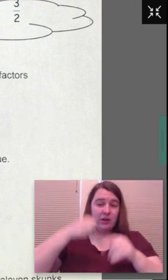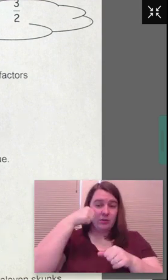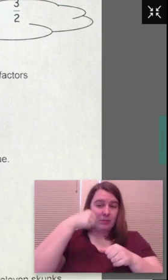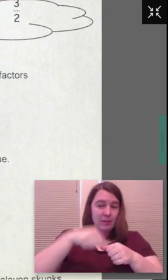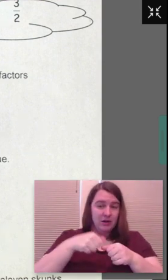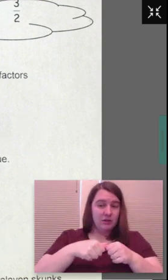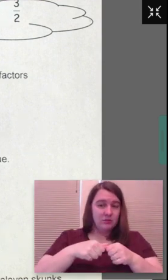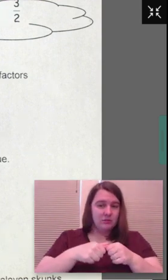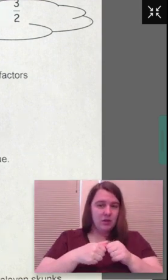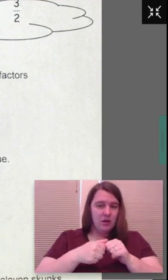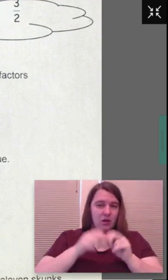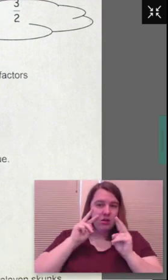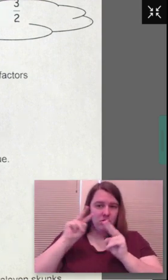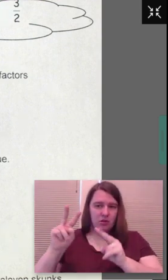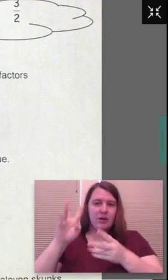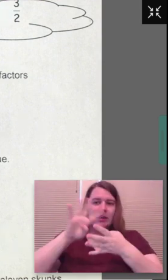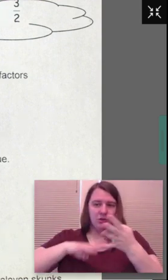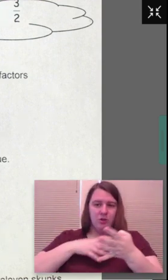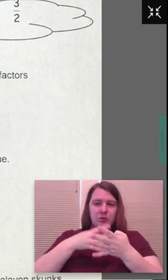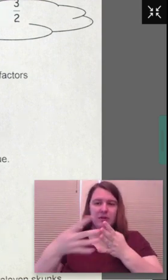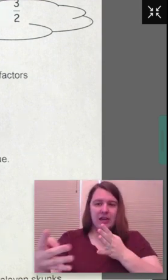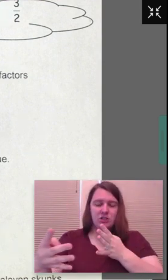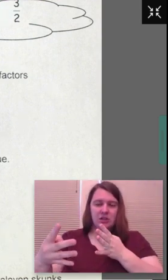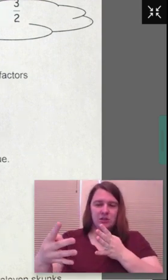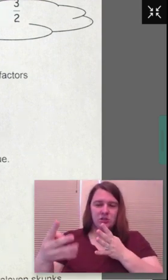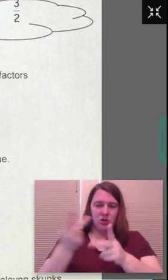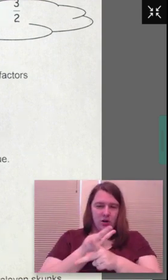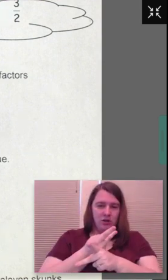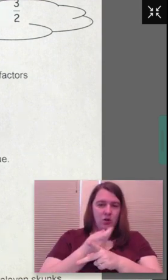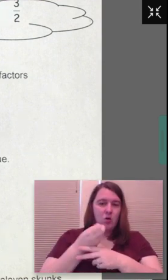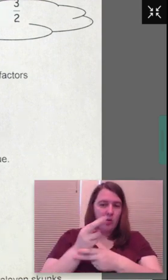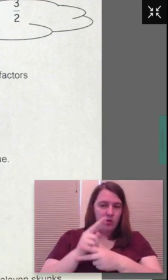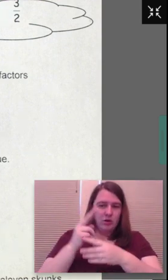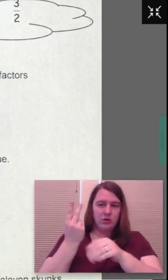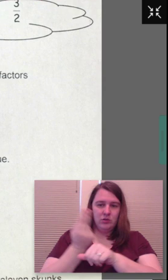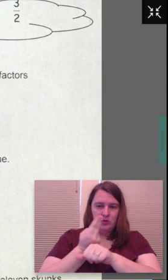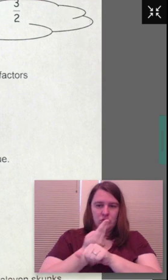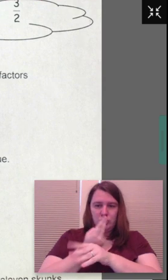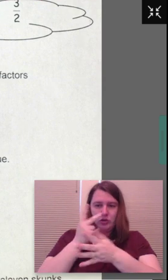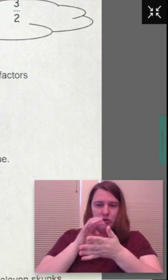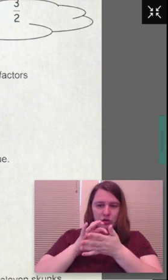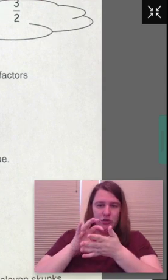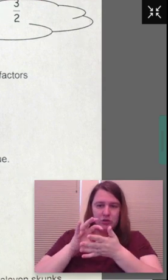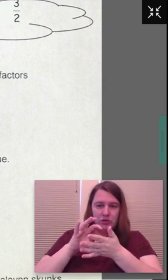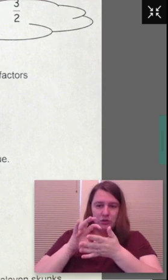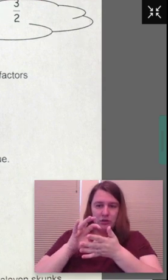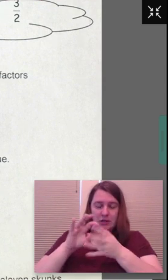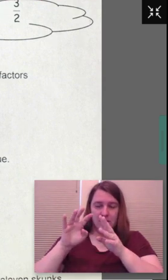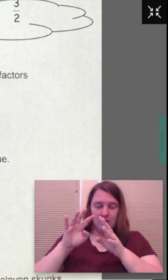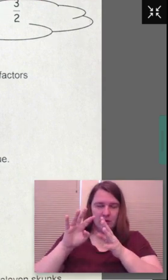If you can't remember, look at your multiplication chart or use your